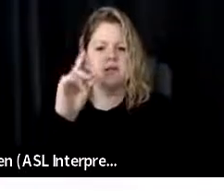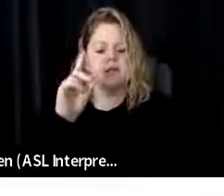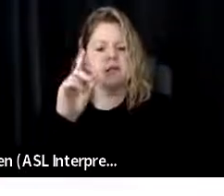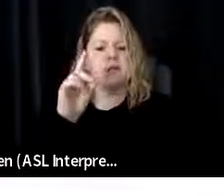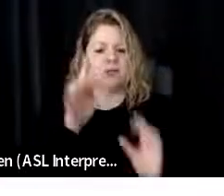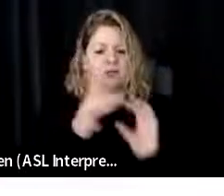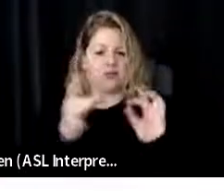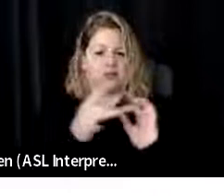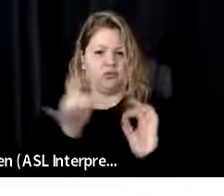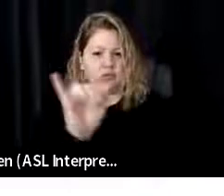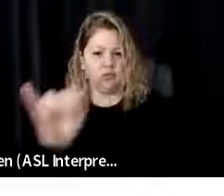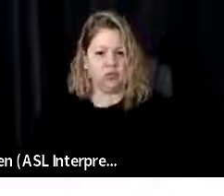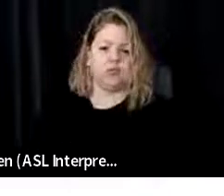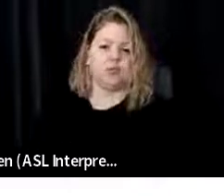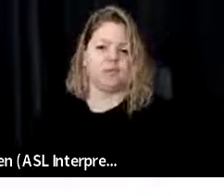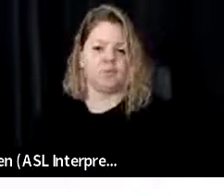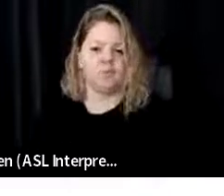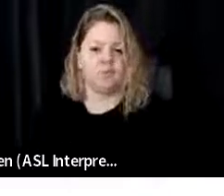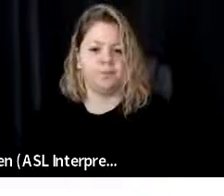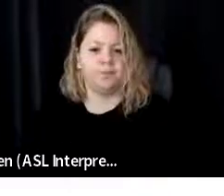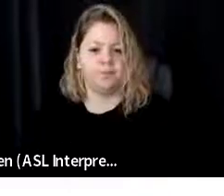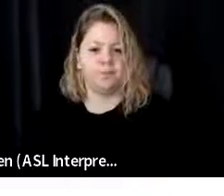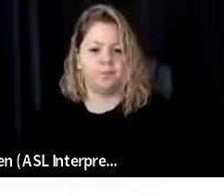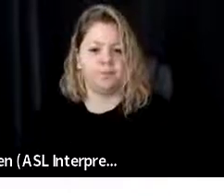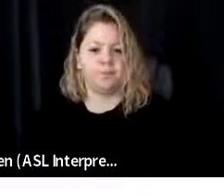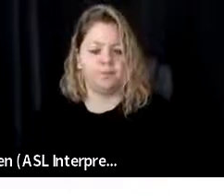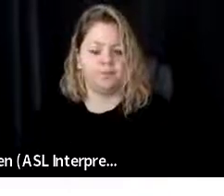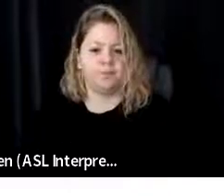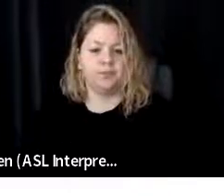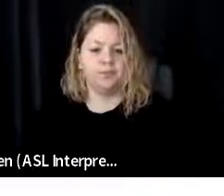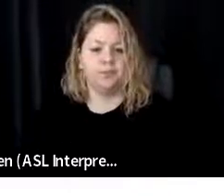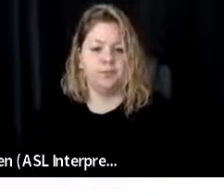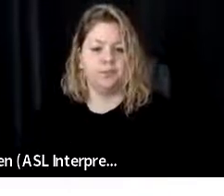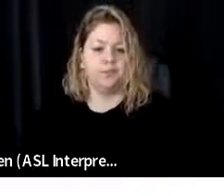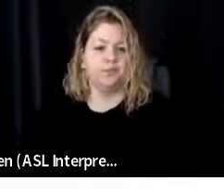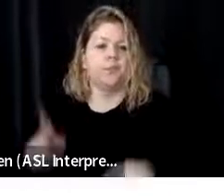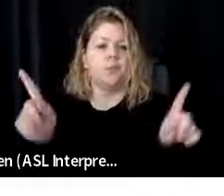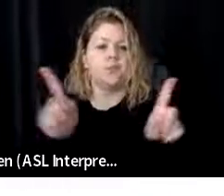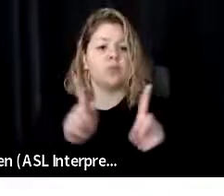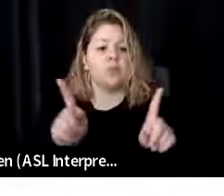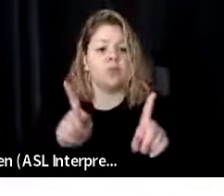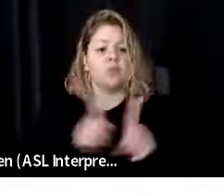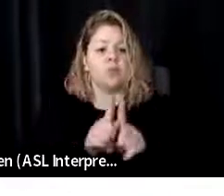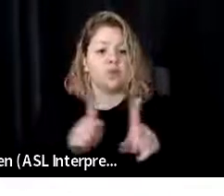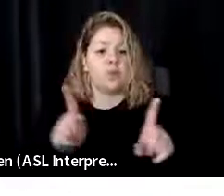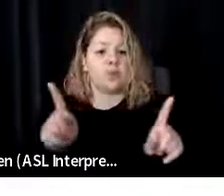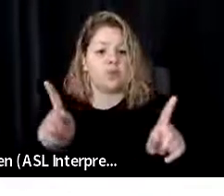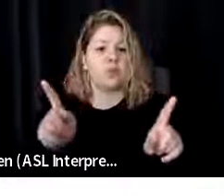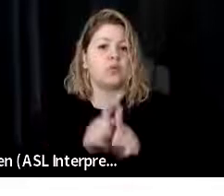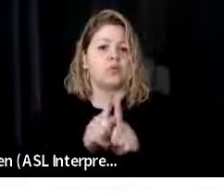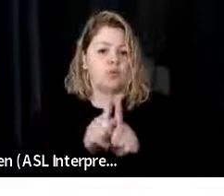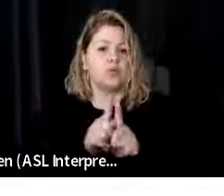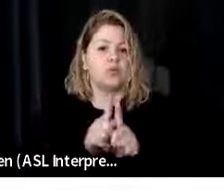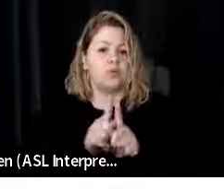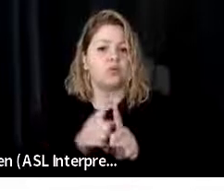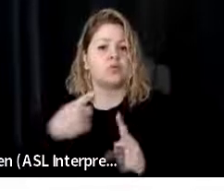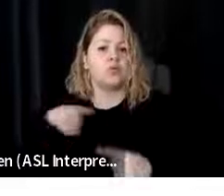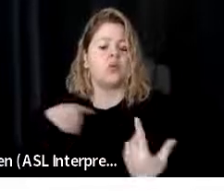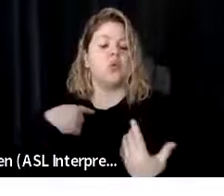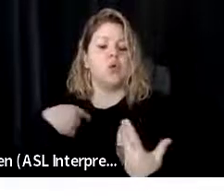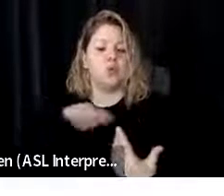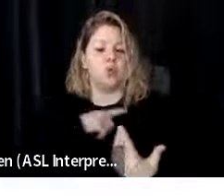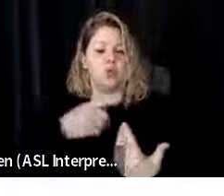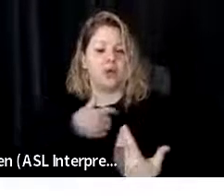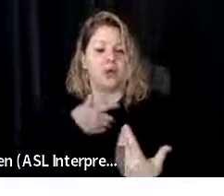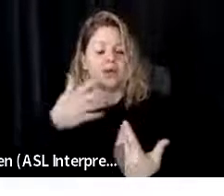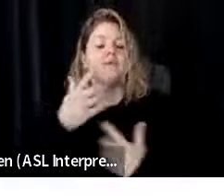Mayor's Office of Language and Communication Access is providing language interpretation services today in